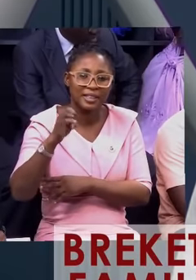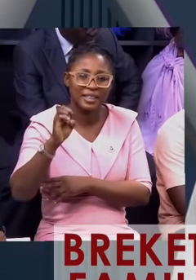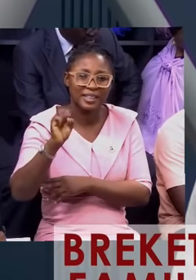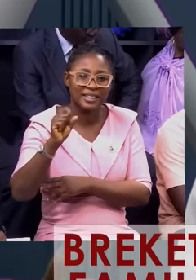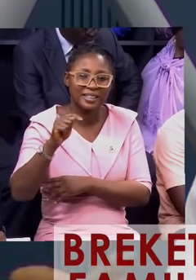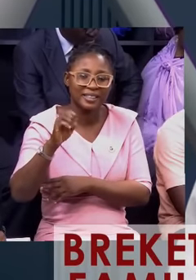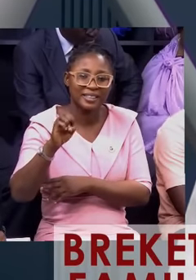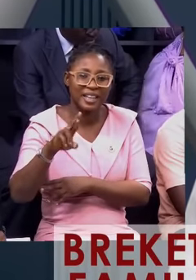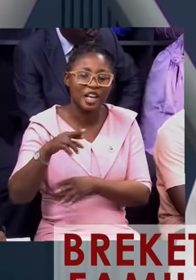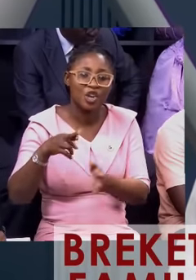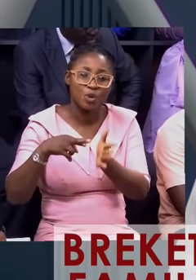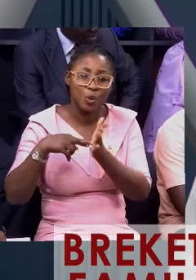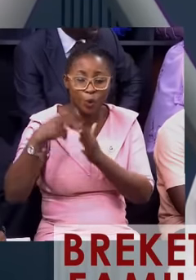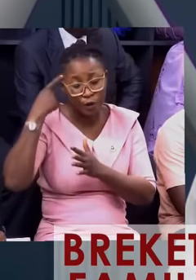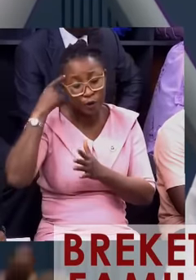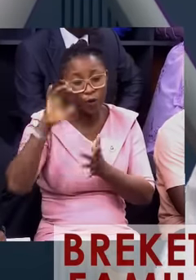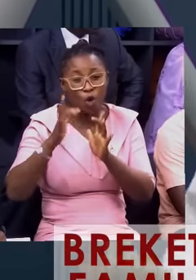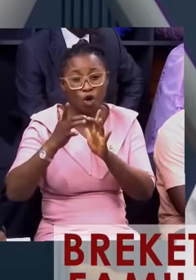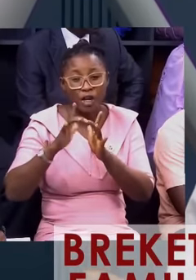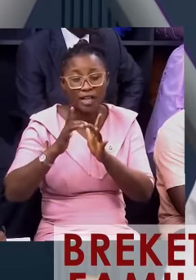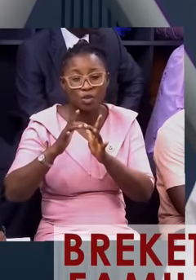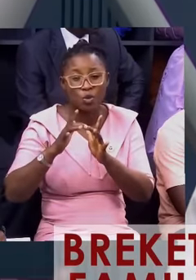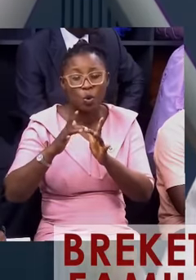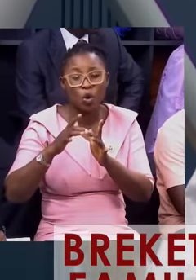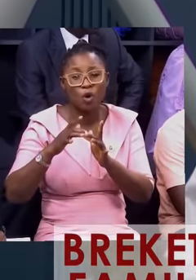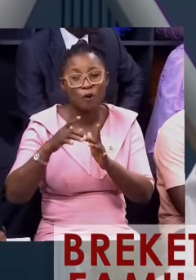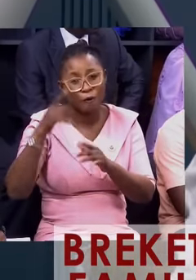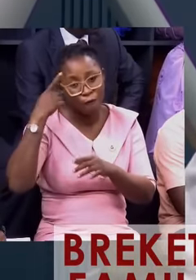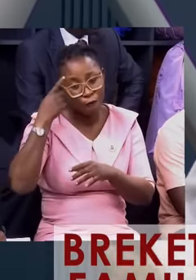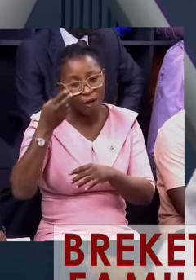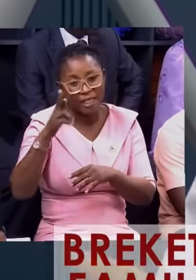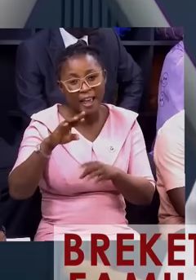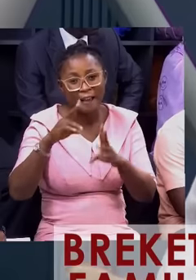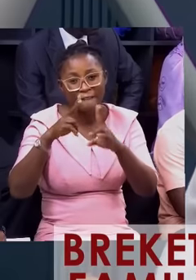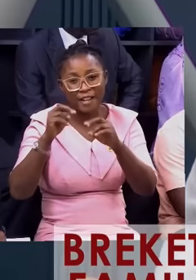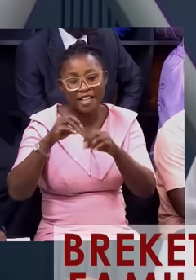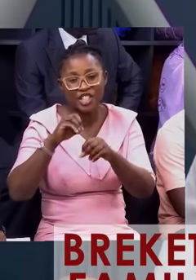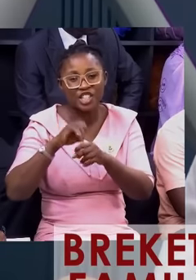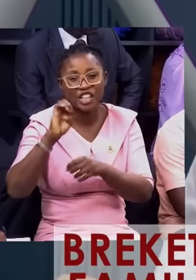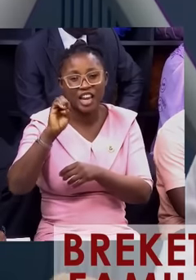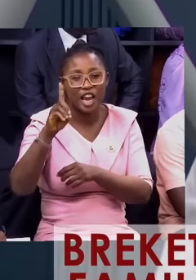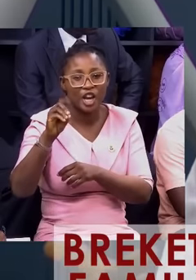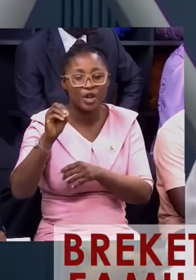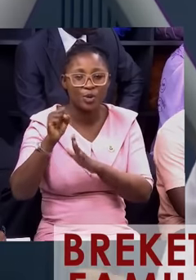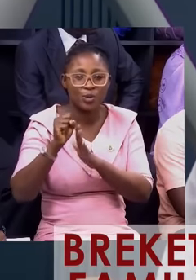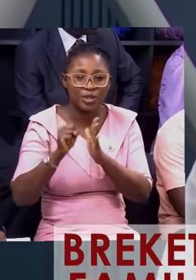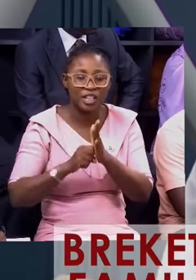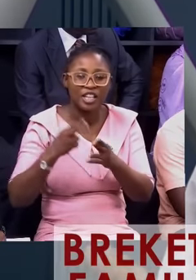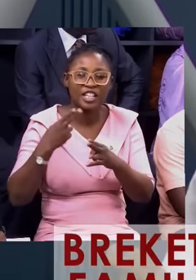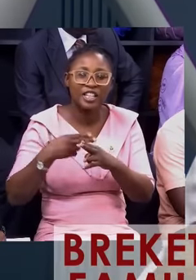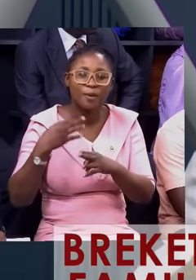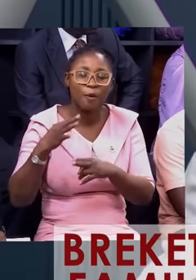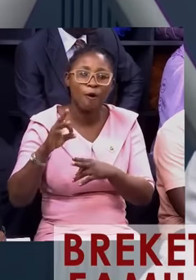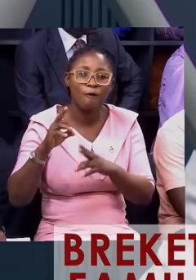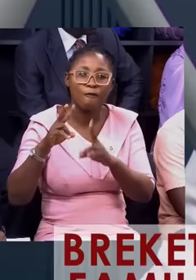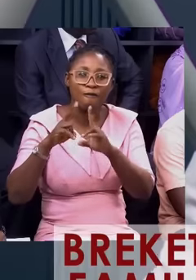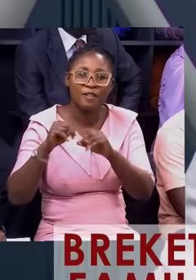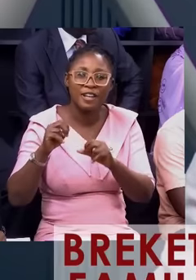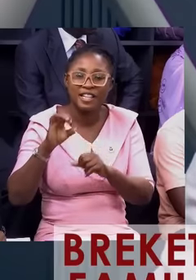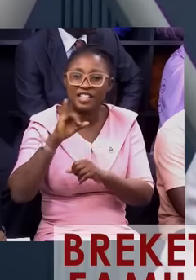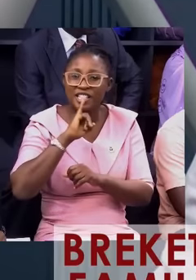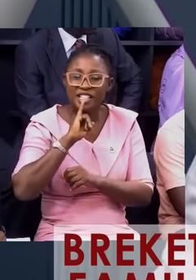the request for Network make a day for their Village for Ado State and the name of the